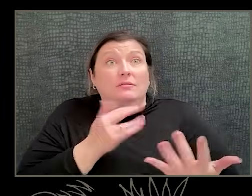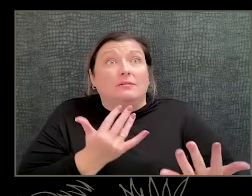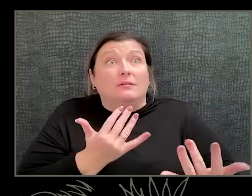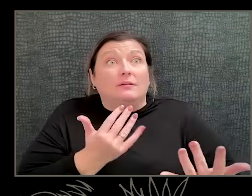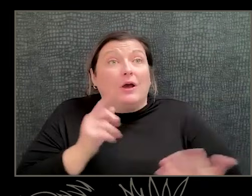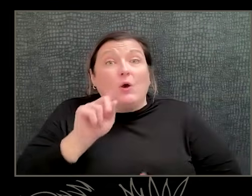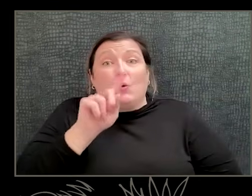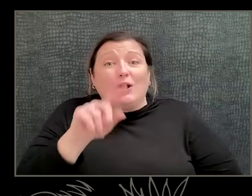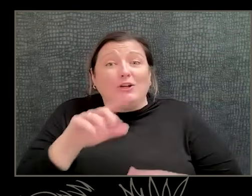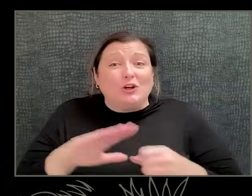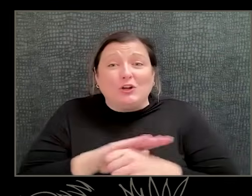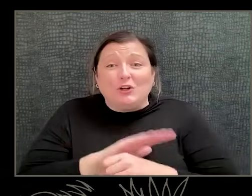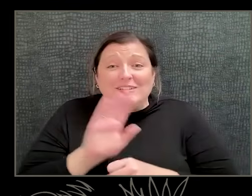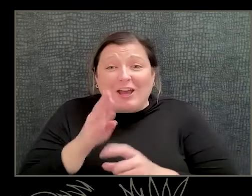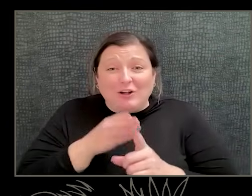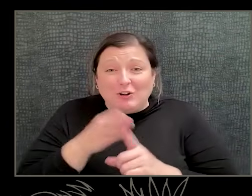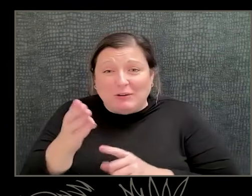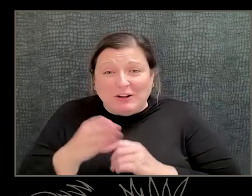career.